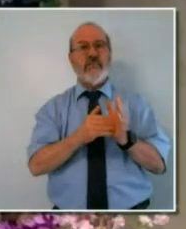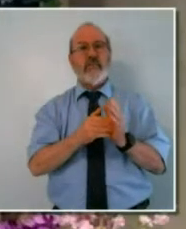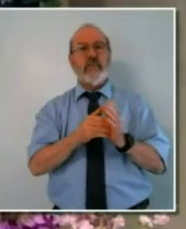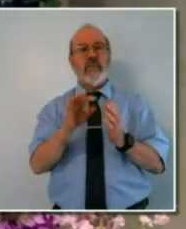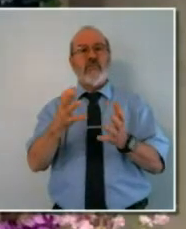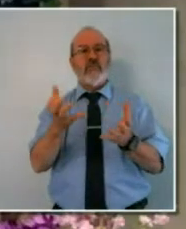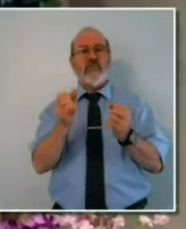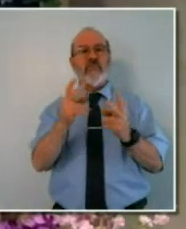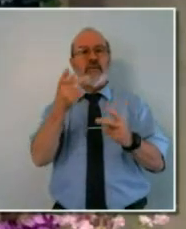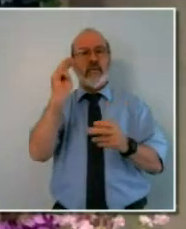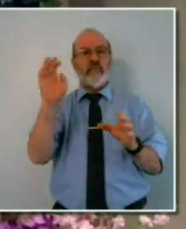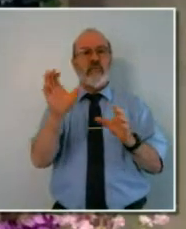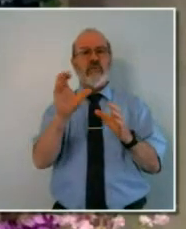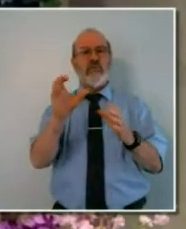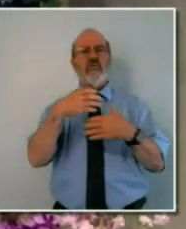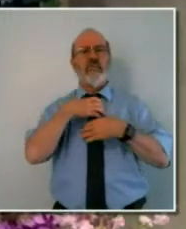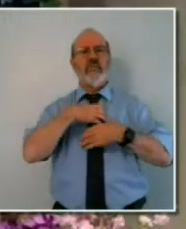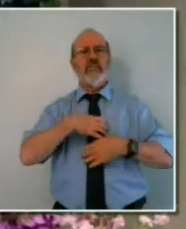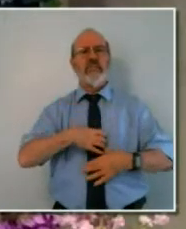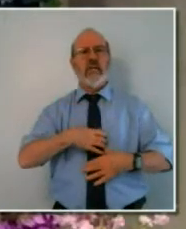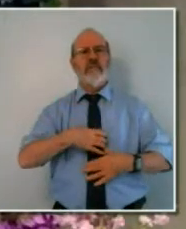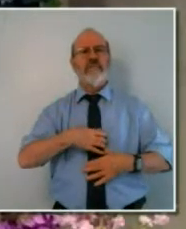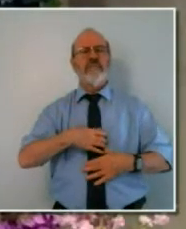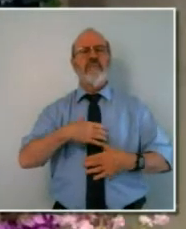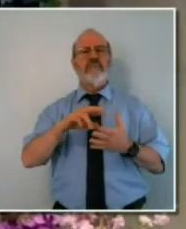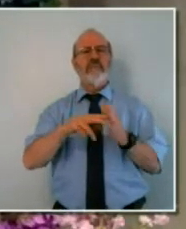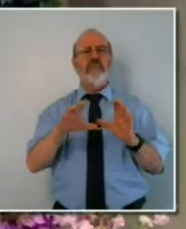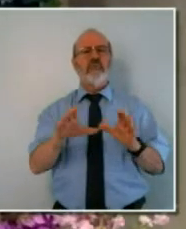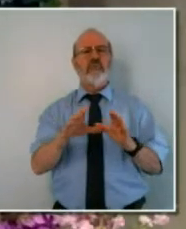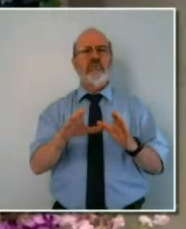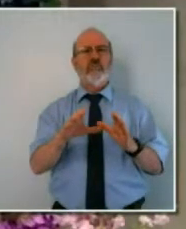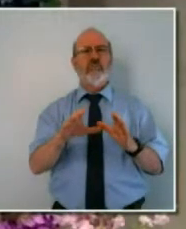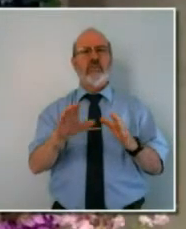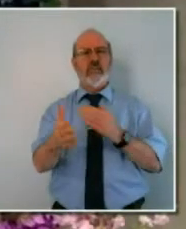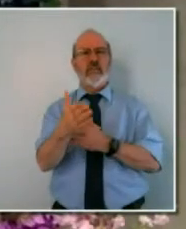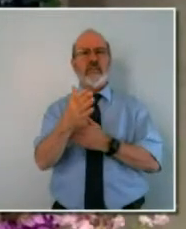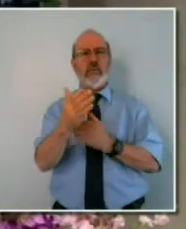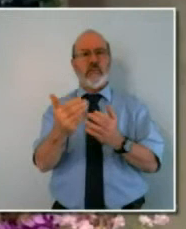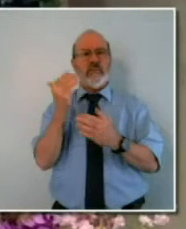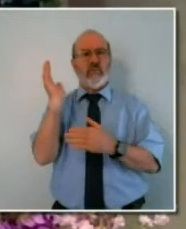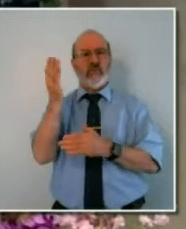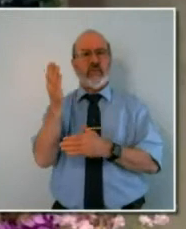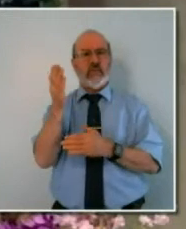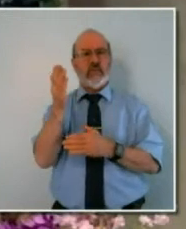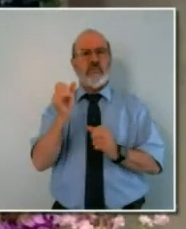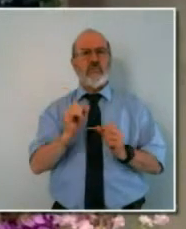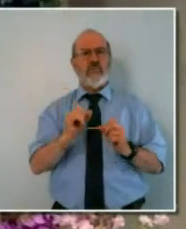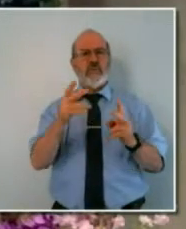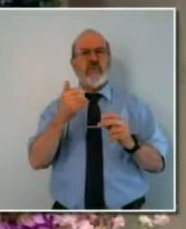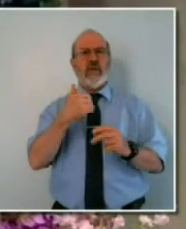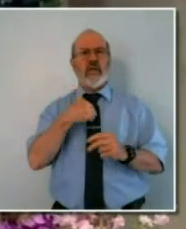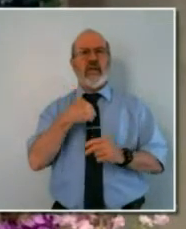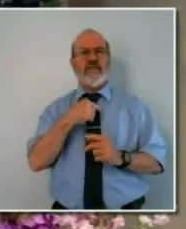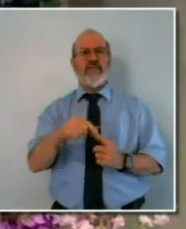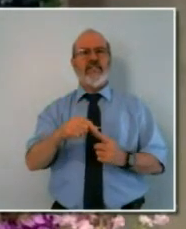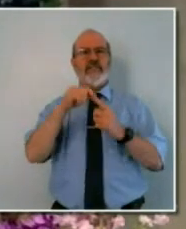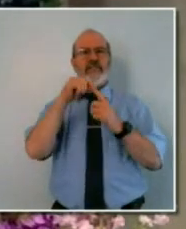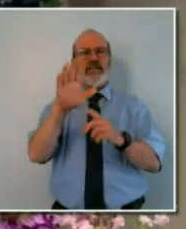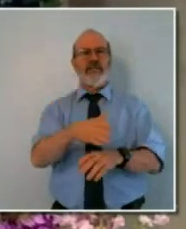him to do what he longs and purposes to do. Well, this morning before the message, we are privileged to have a special in